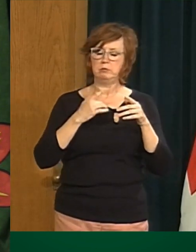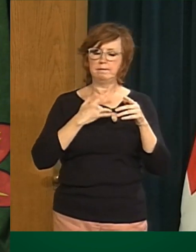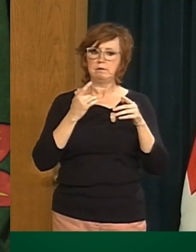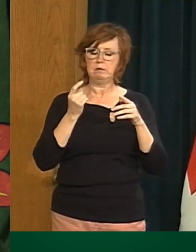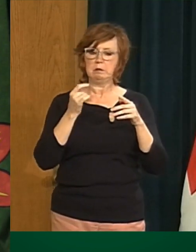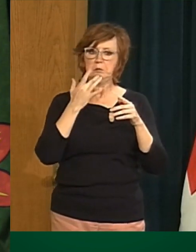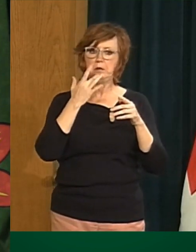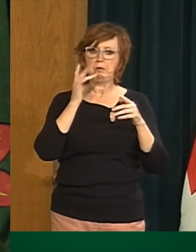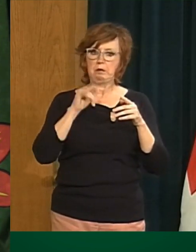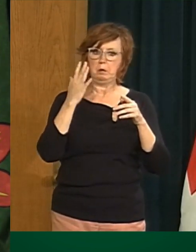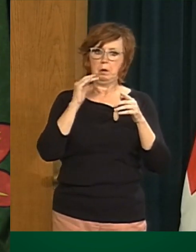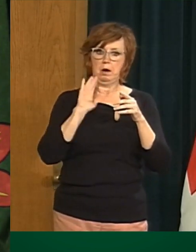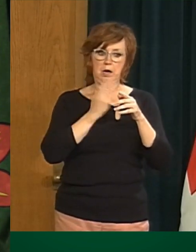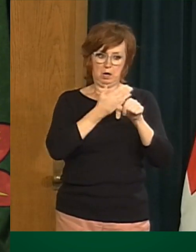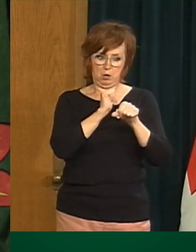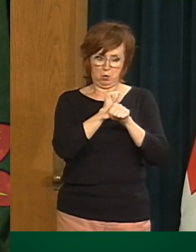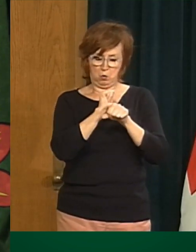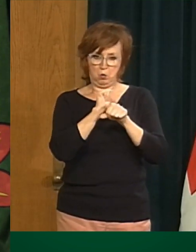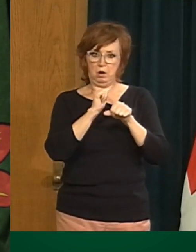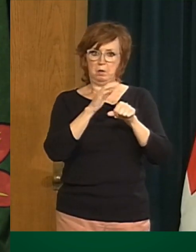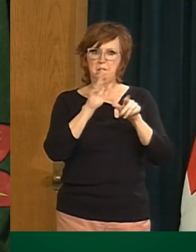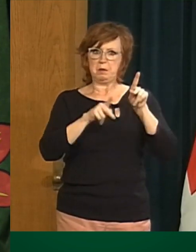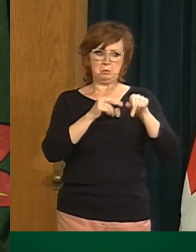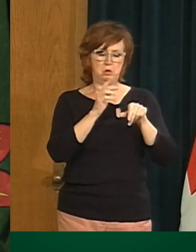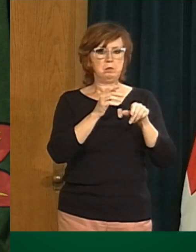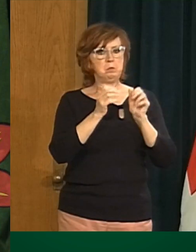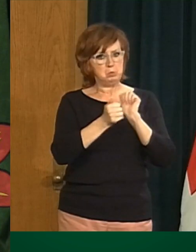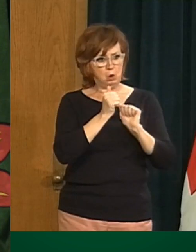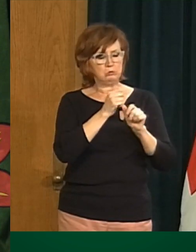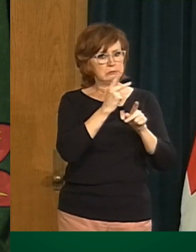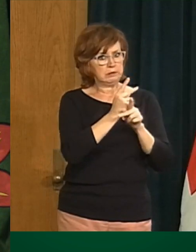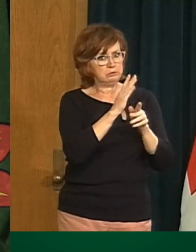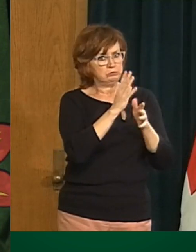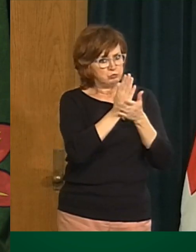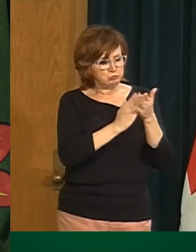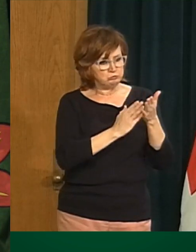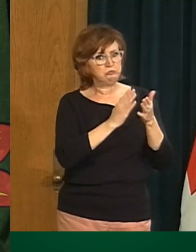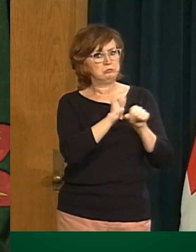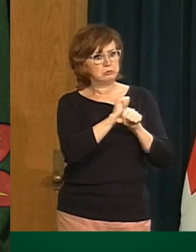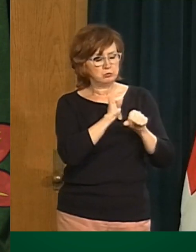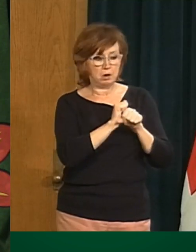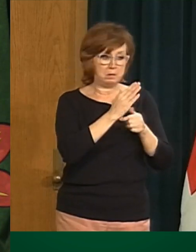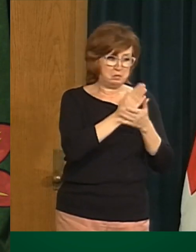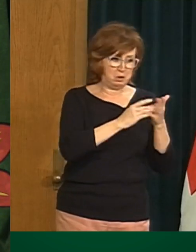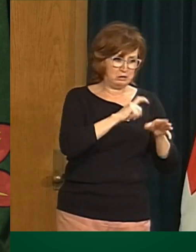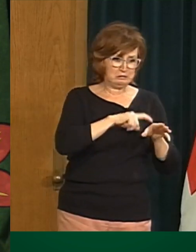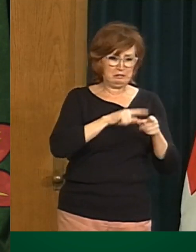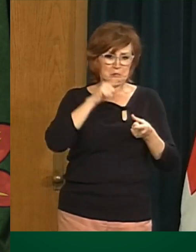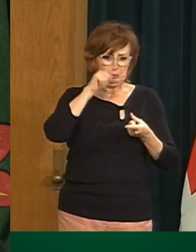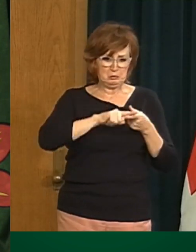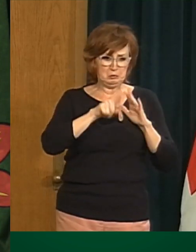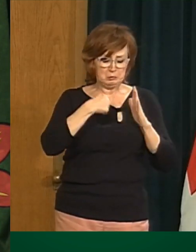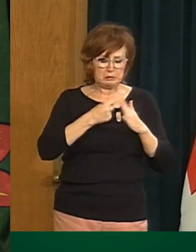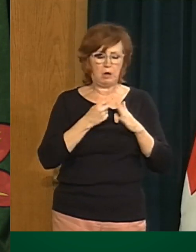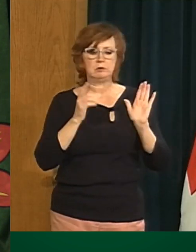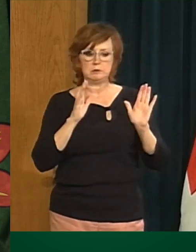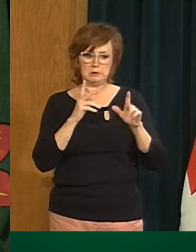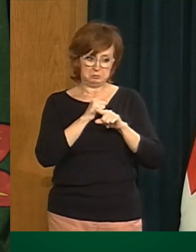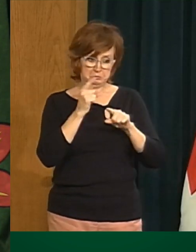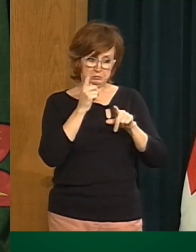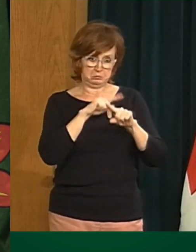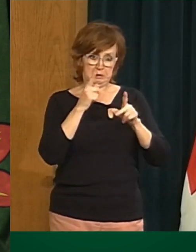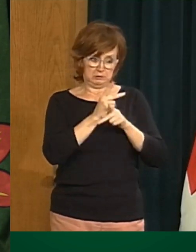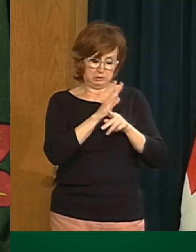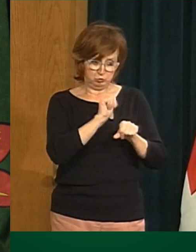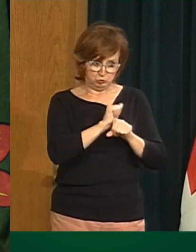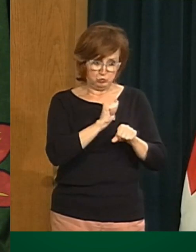fashion. Now, employees and workplaces have all had to adapt in one way or another, and that we have seen. More people are working